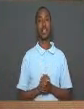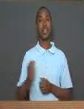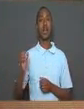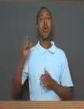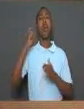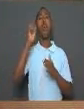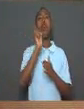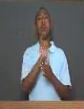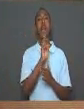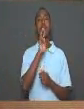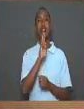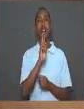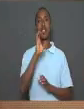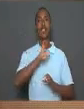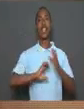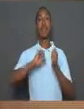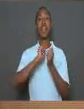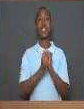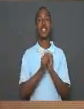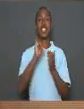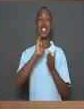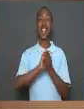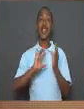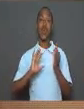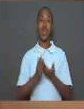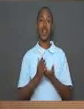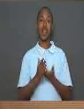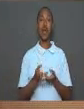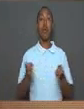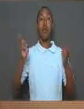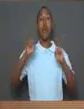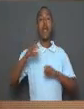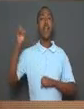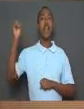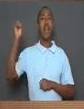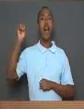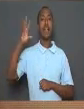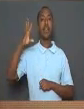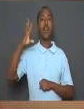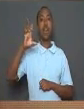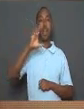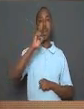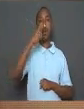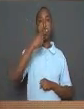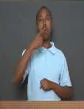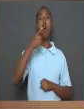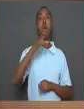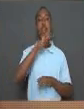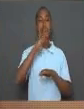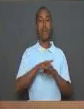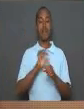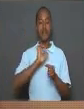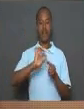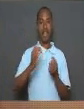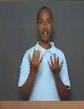What are the chemical changes that occur when you light a log on fire?